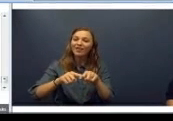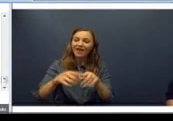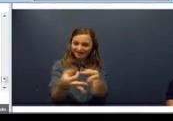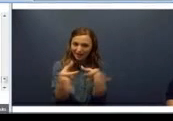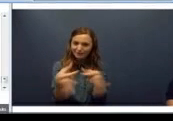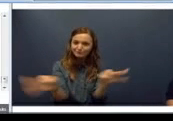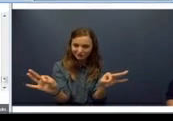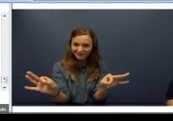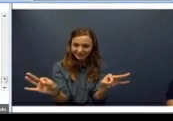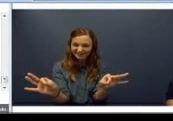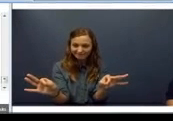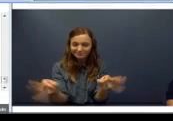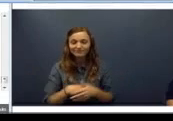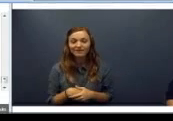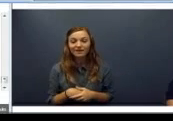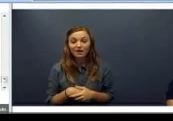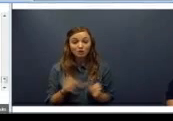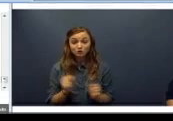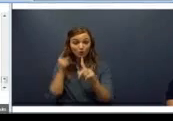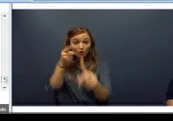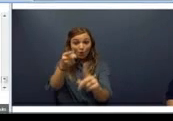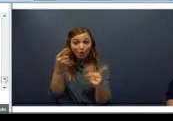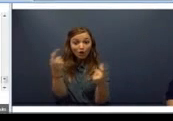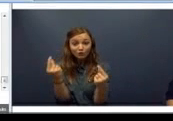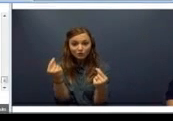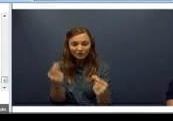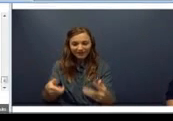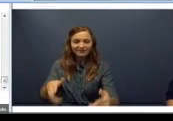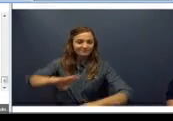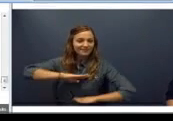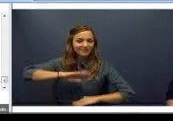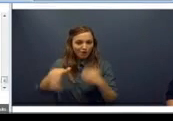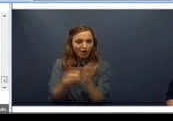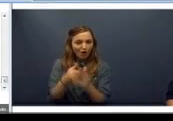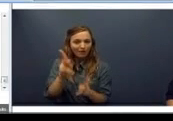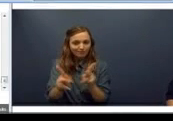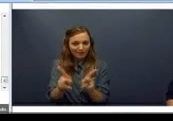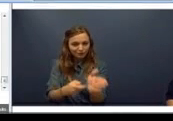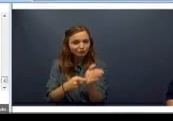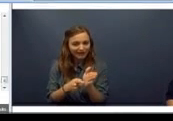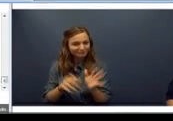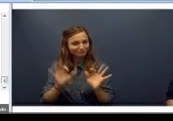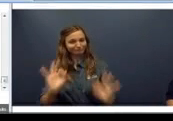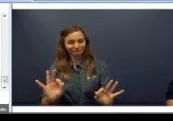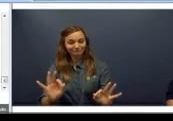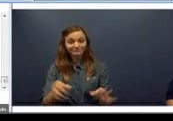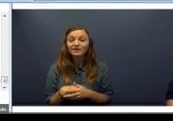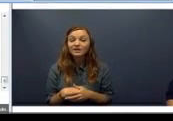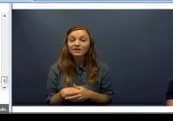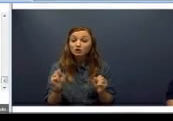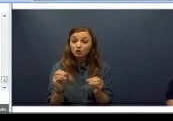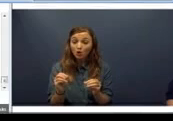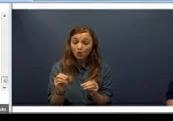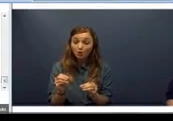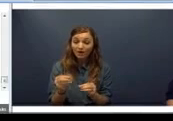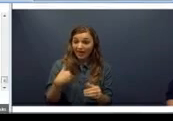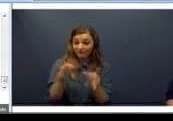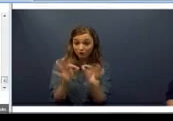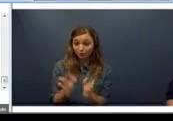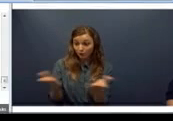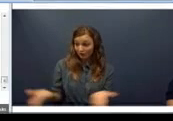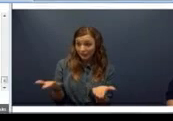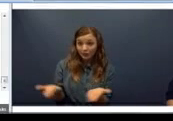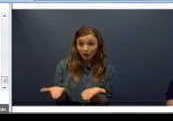on captioning versus sign language. And so our goal is to meet everyone's needs as best we can. So talking about